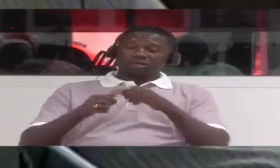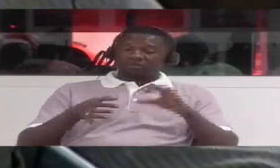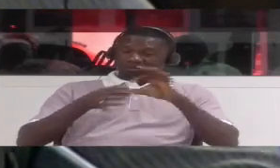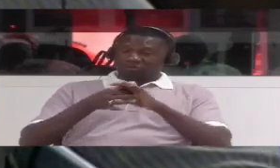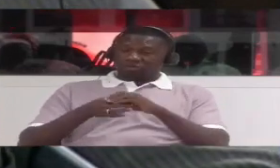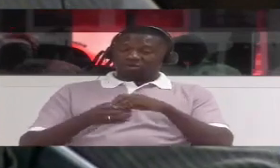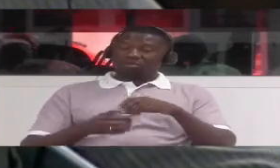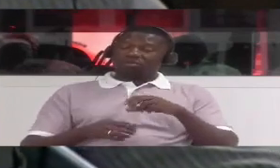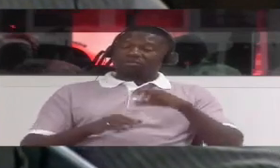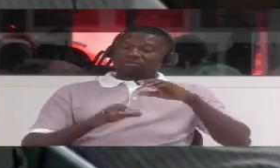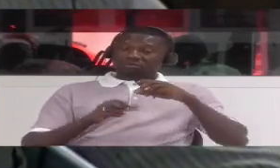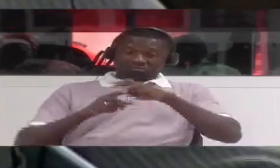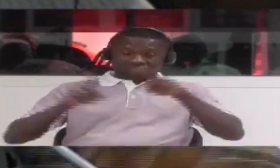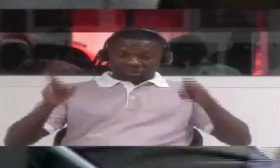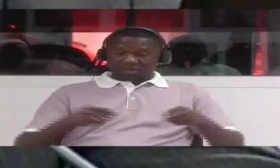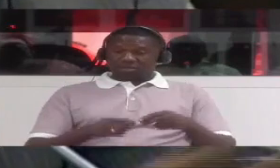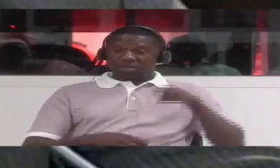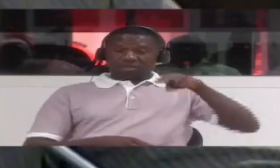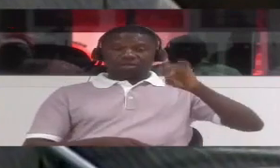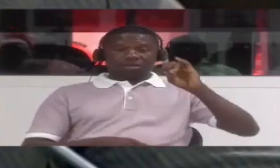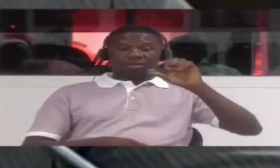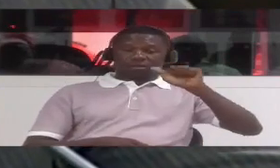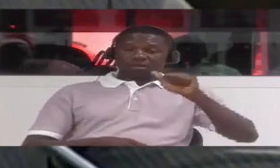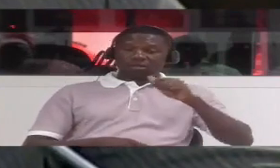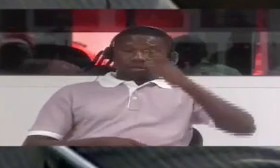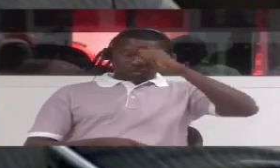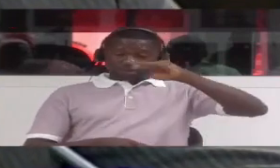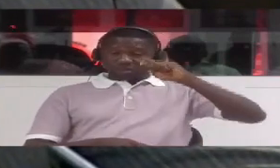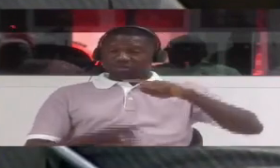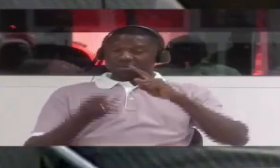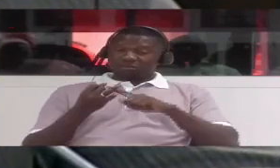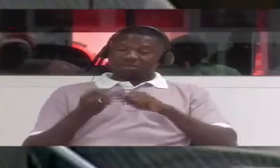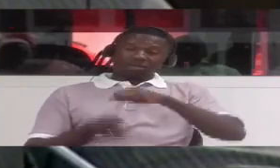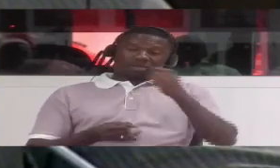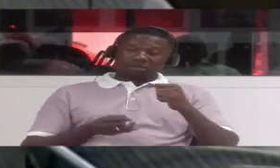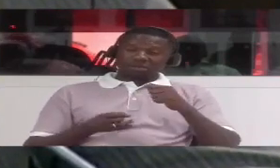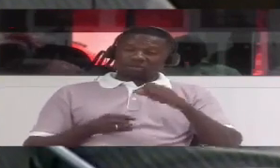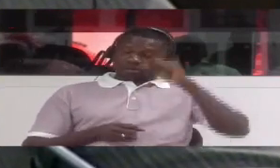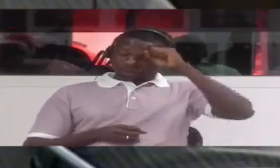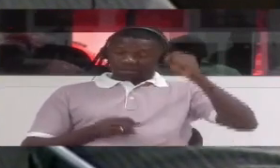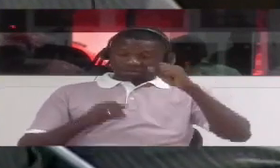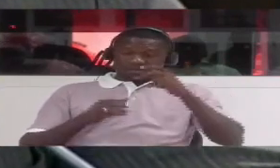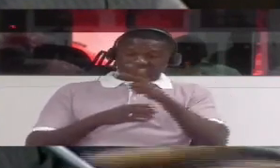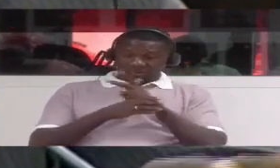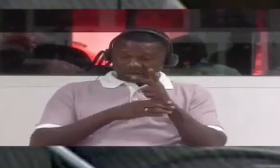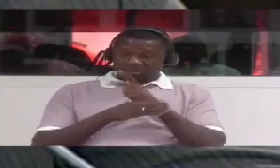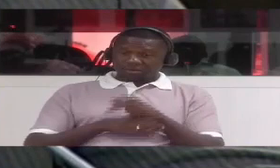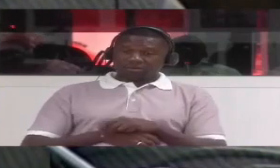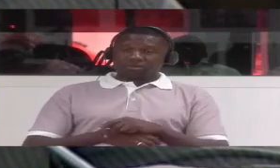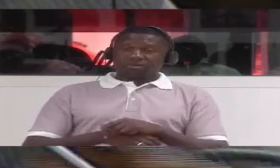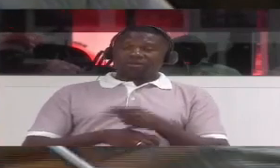of NIA police and state guards. So this was the panel. The panel apparently was not